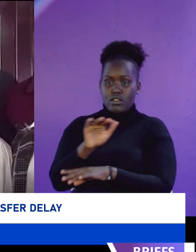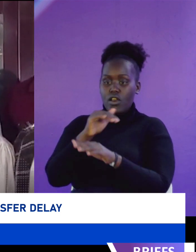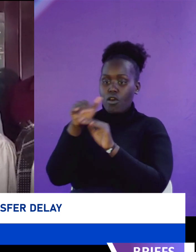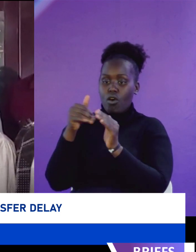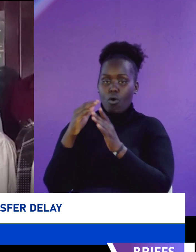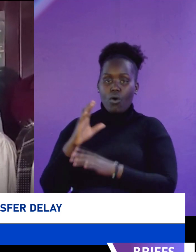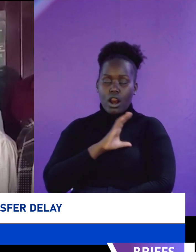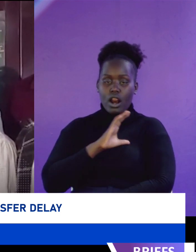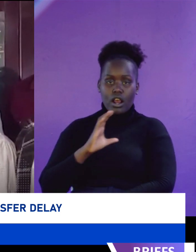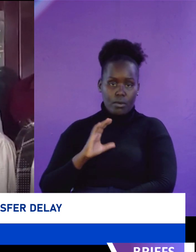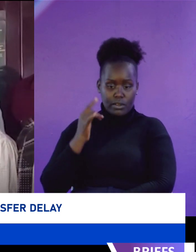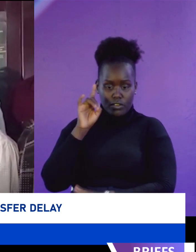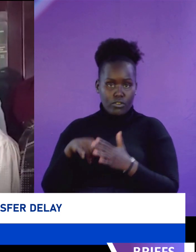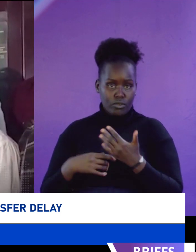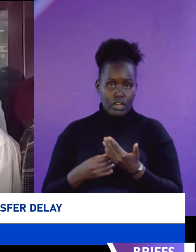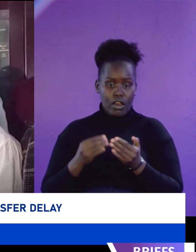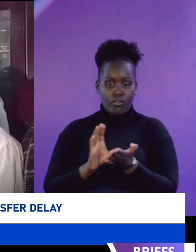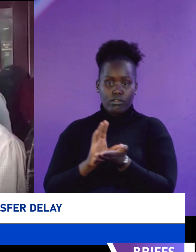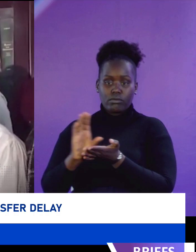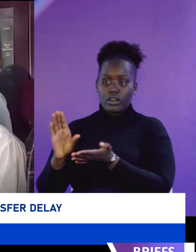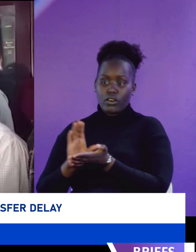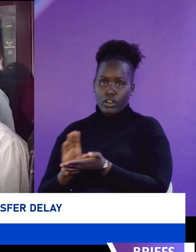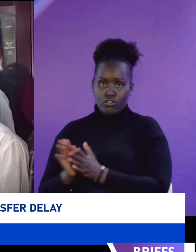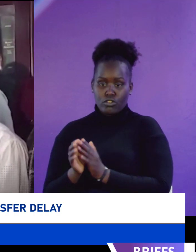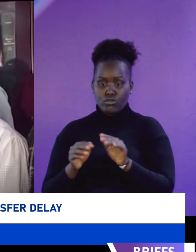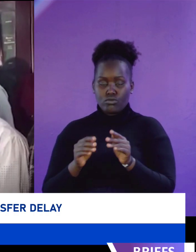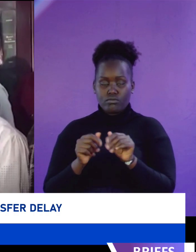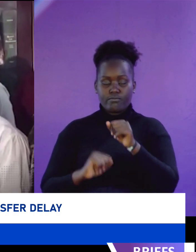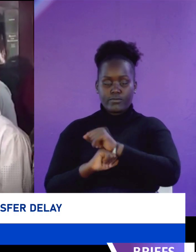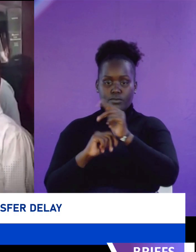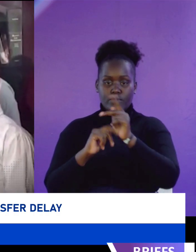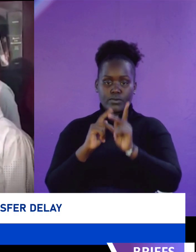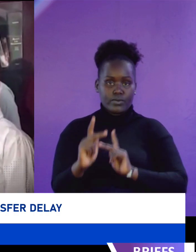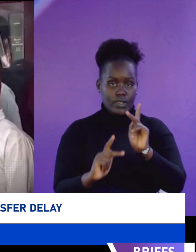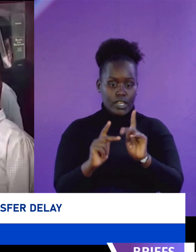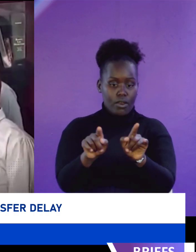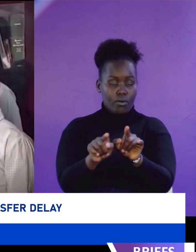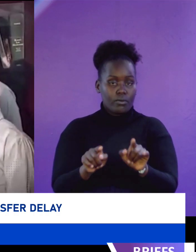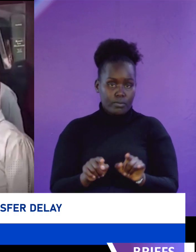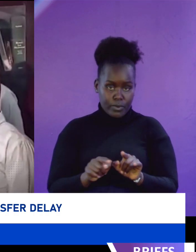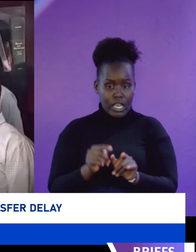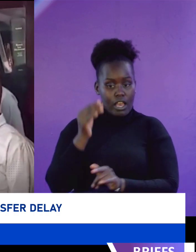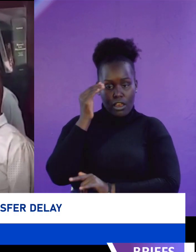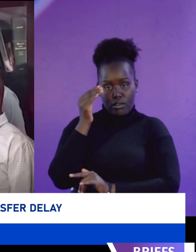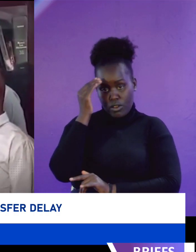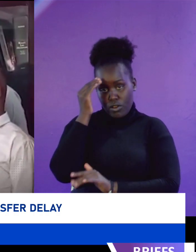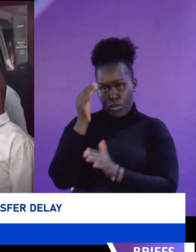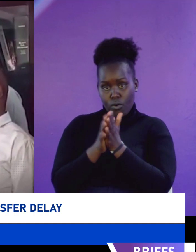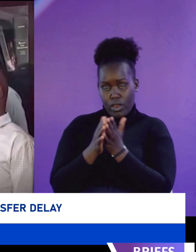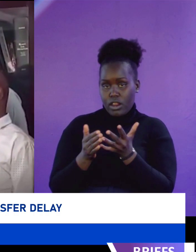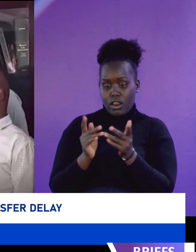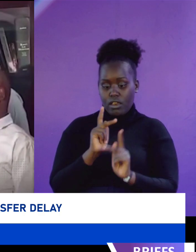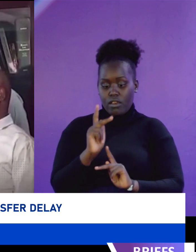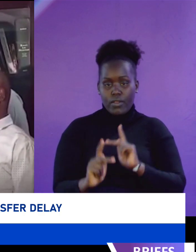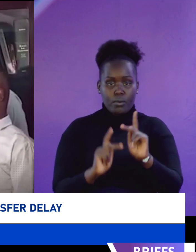for ring-fencing budgetary allocation to support this process. We also note and recognize the progress